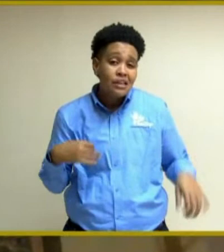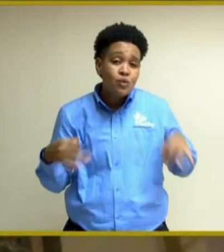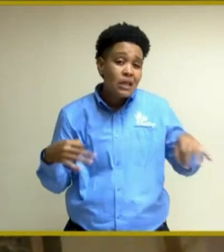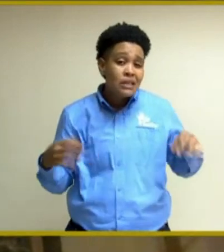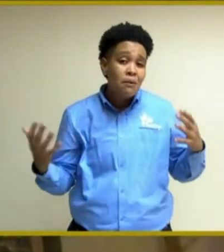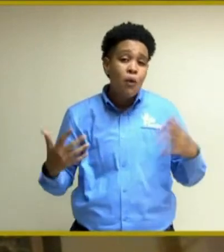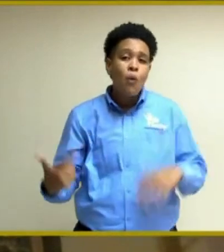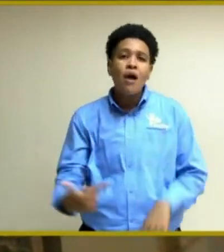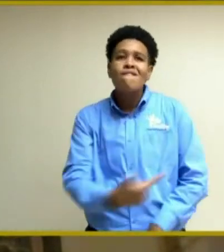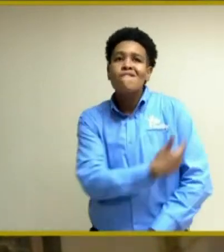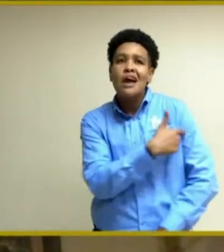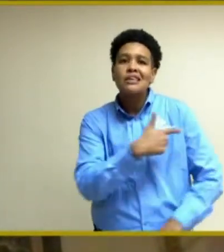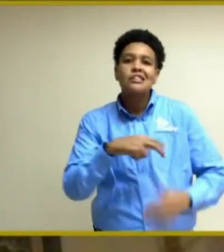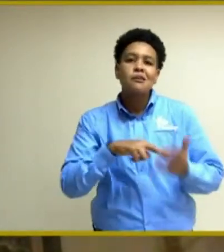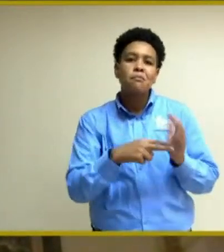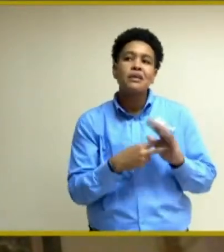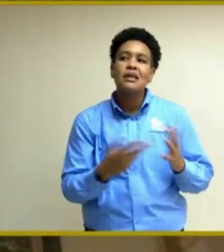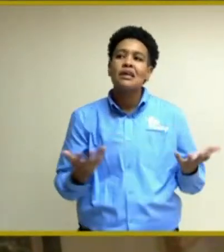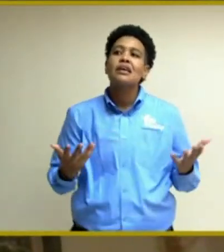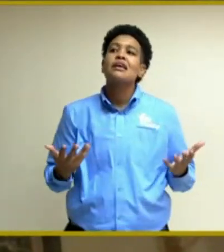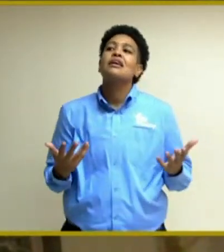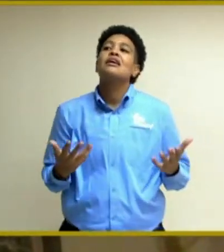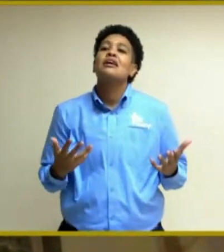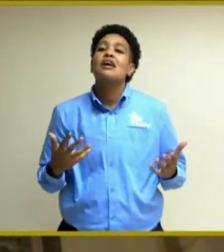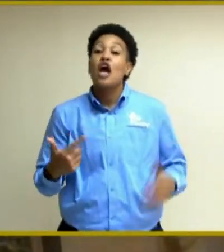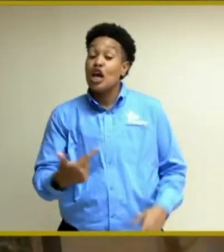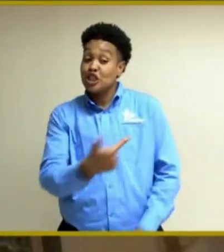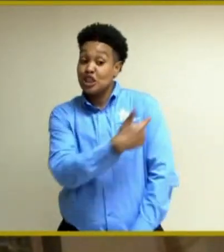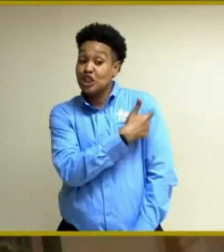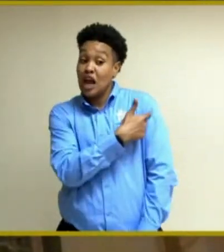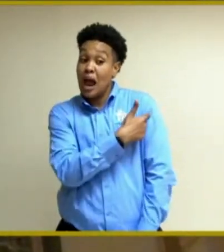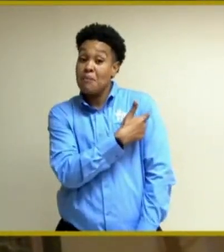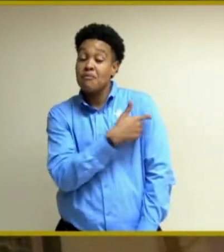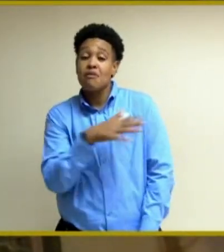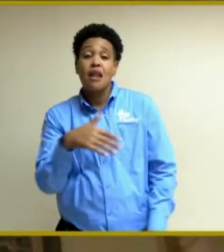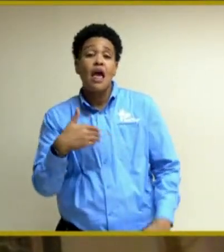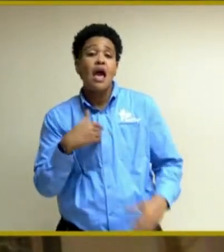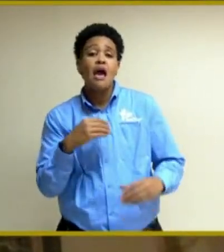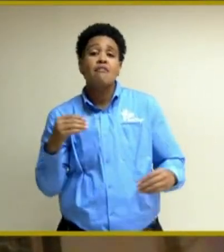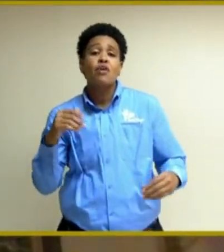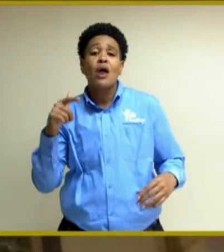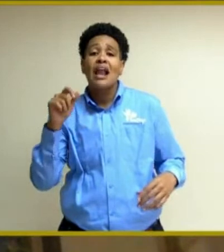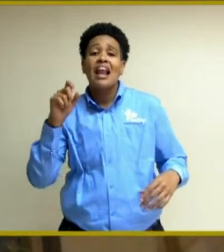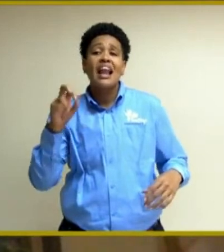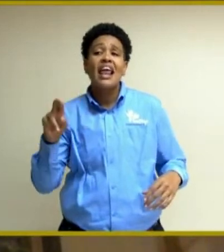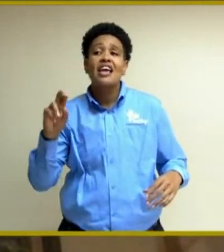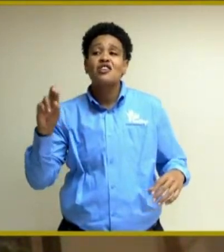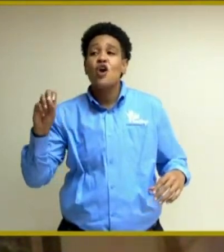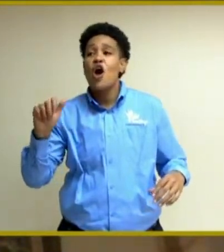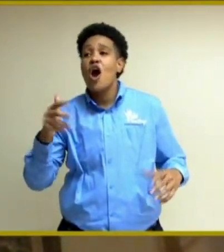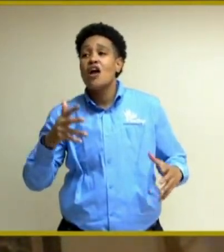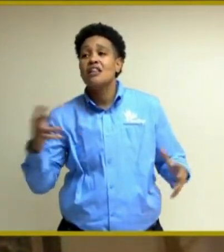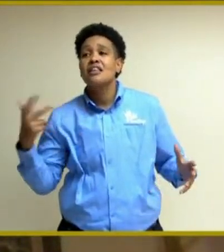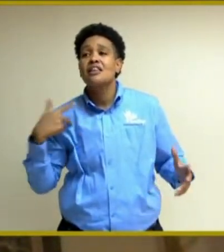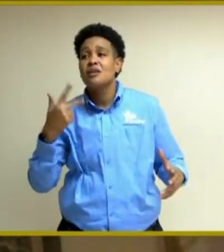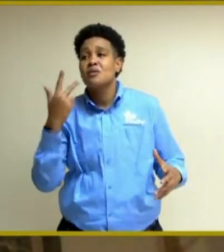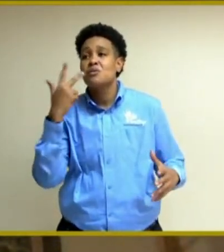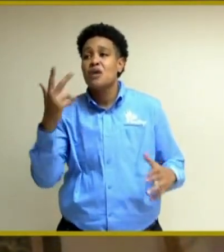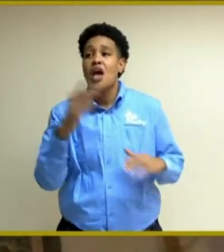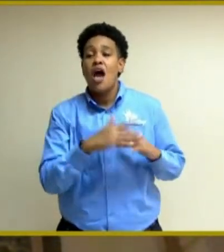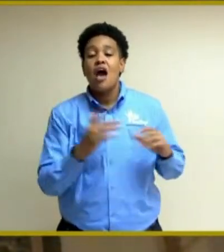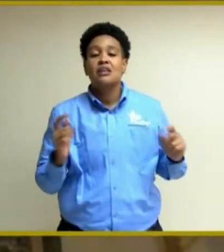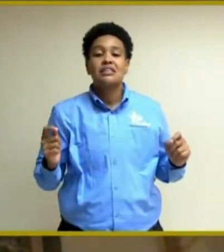vaccine is. It's a jab in their arm that doesn't have any laser or any of these other things that we're seeing on